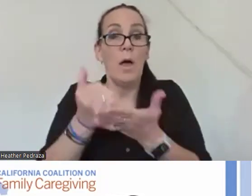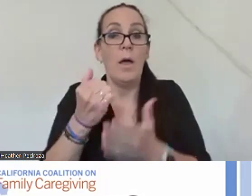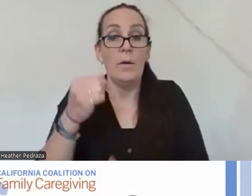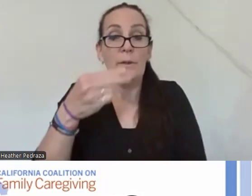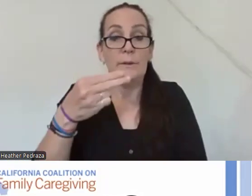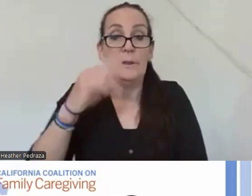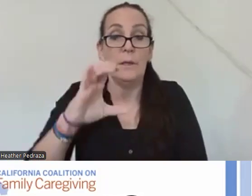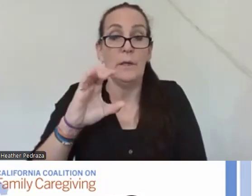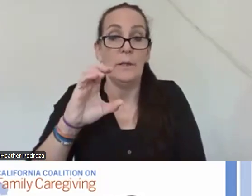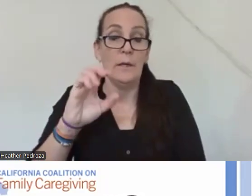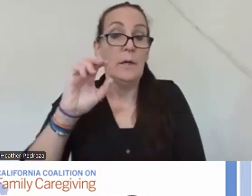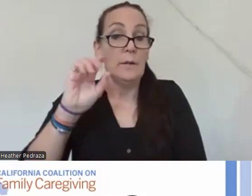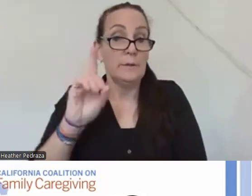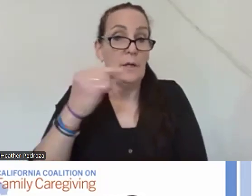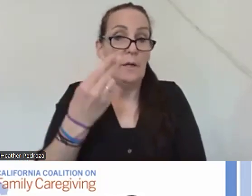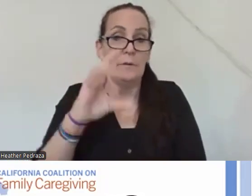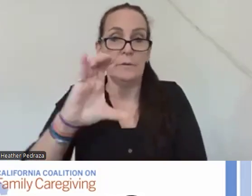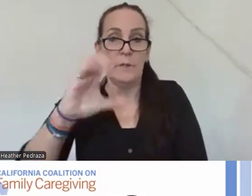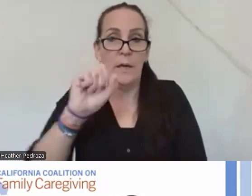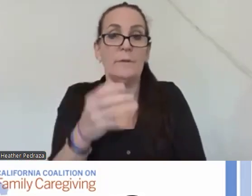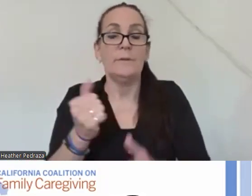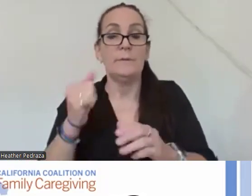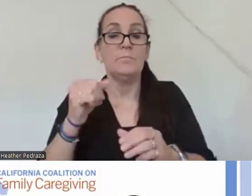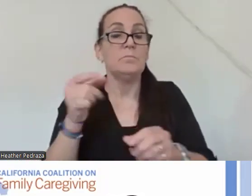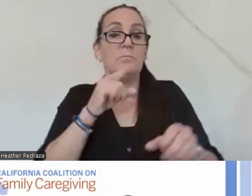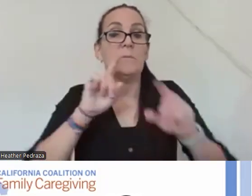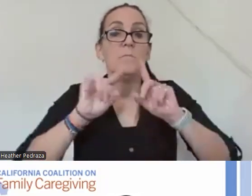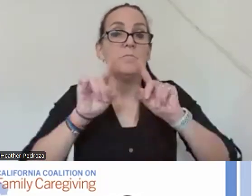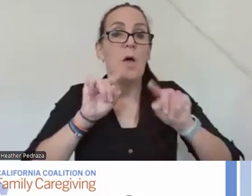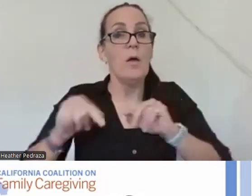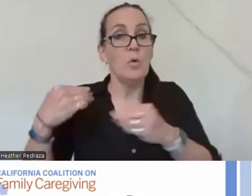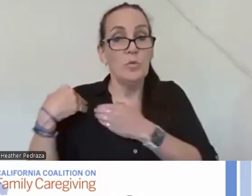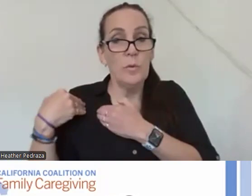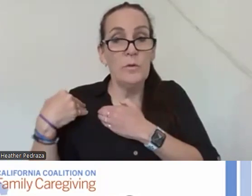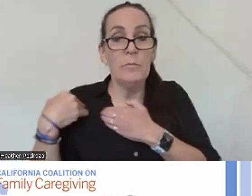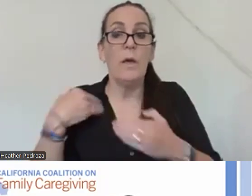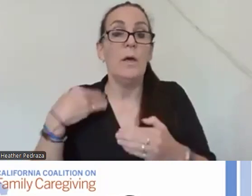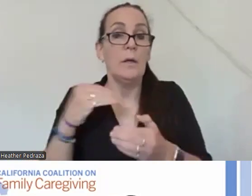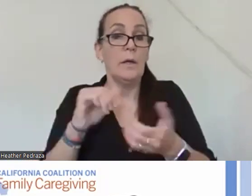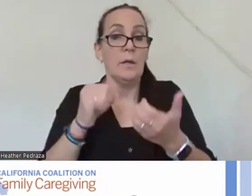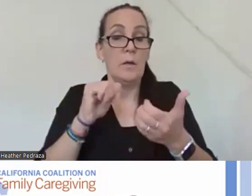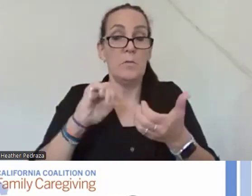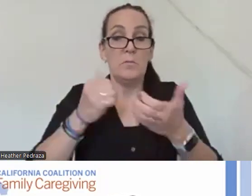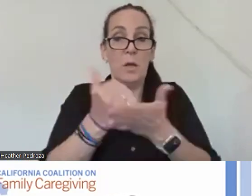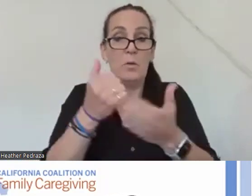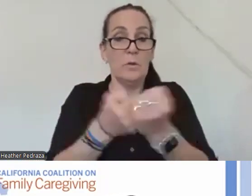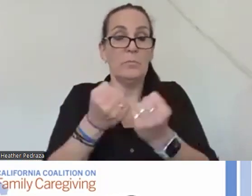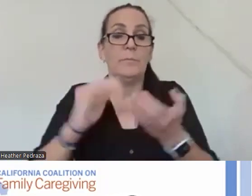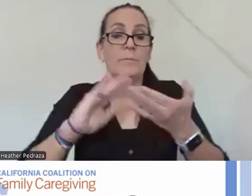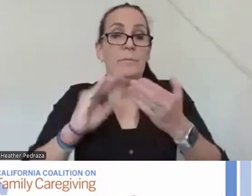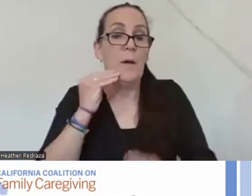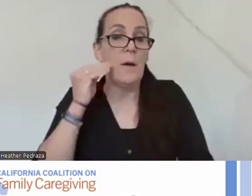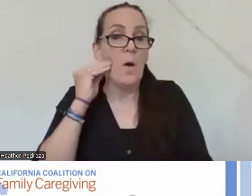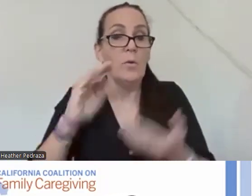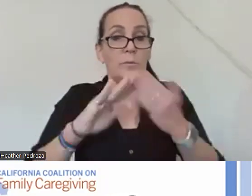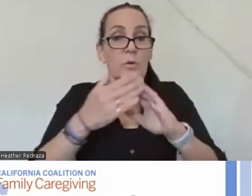home and community-based services without the kind of detailed oversight, enforcement, and data gathering that will ensure plans